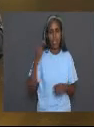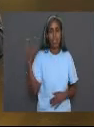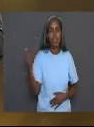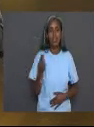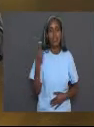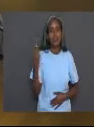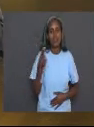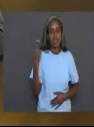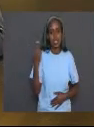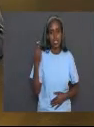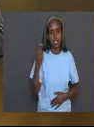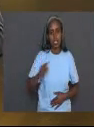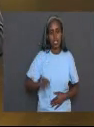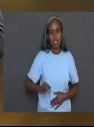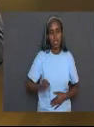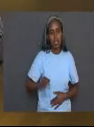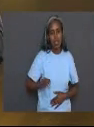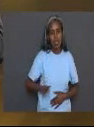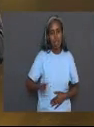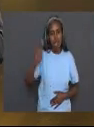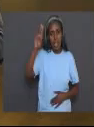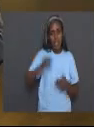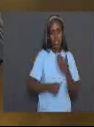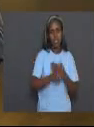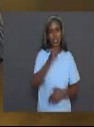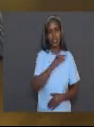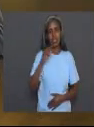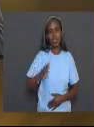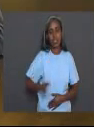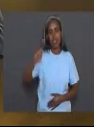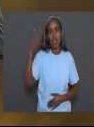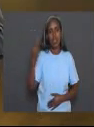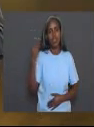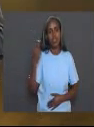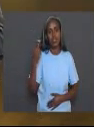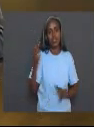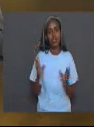investing in high-risk, high-yield assets.